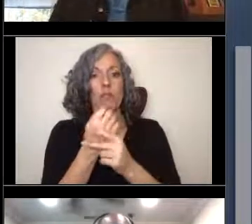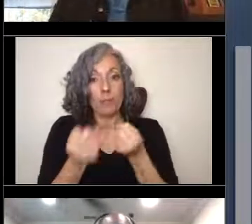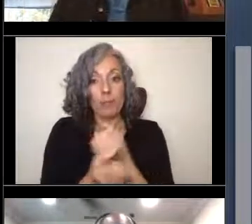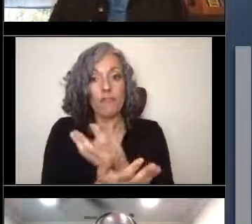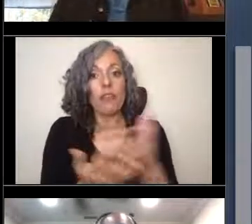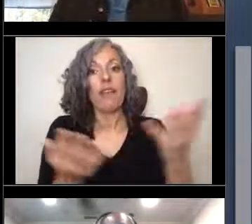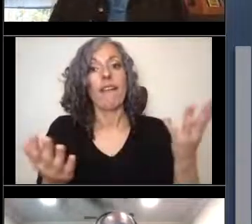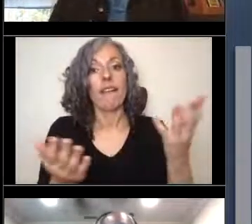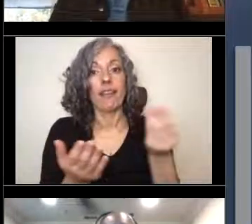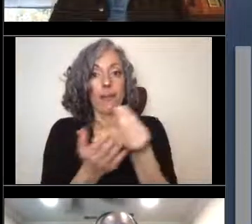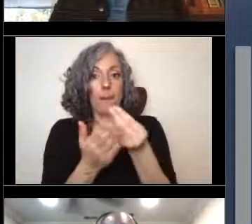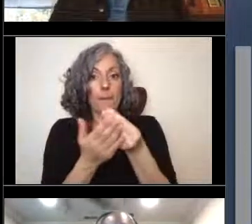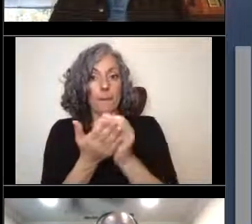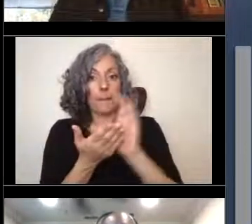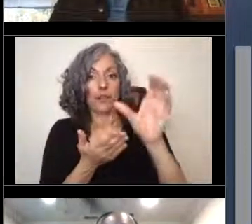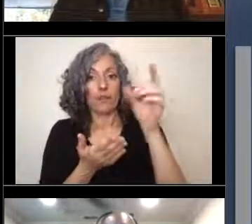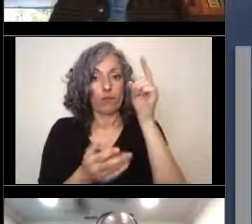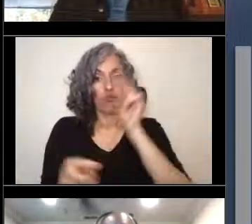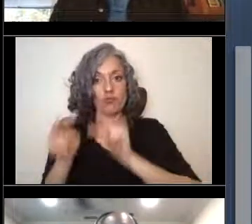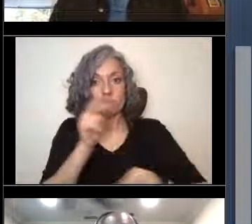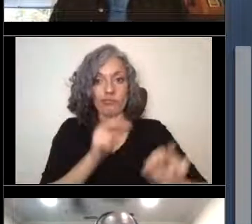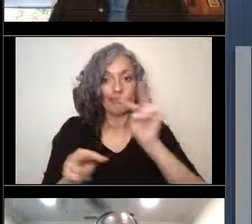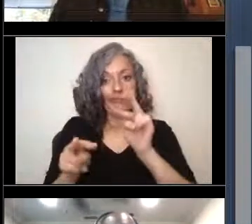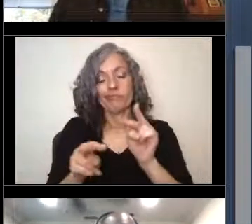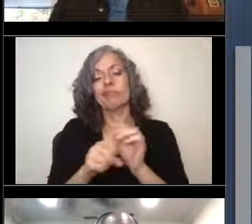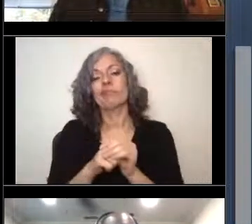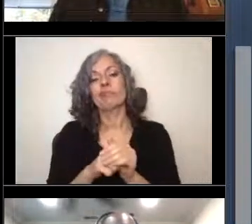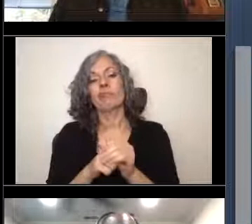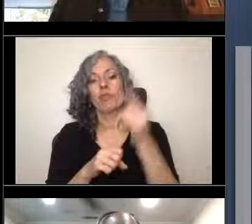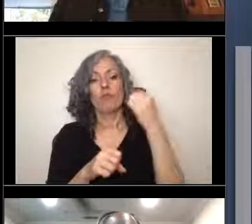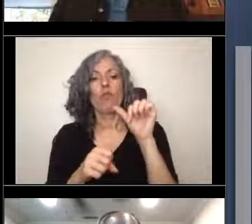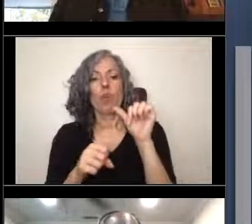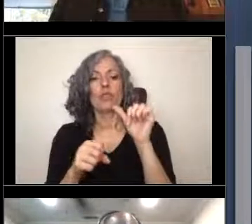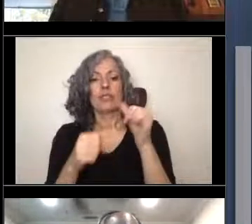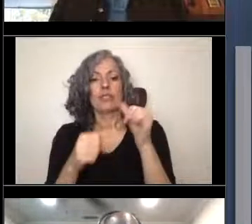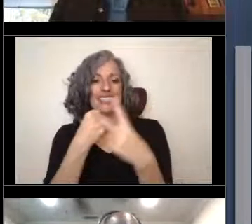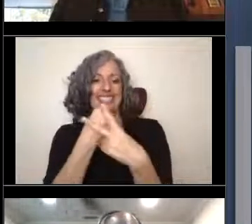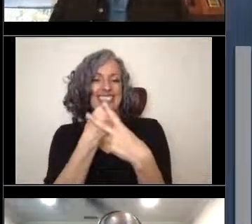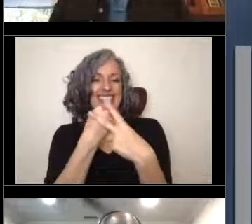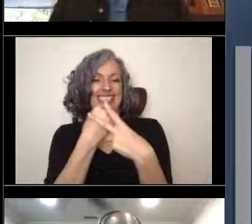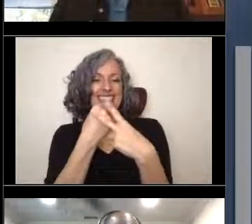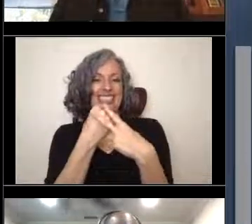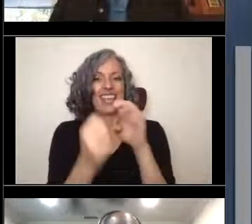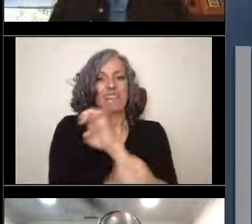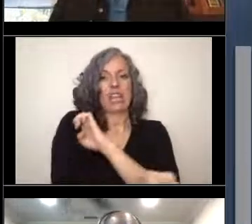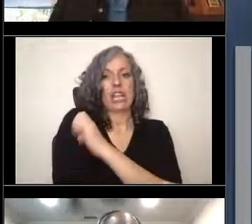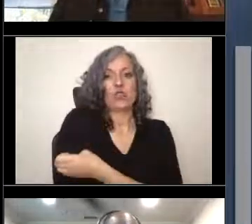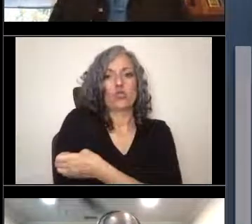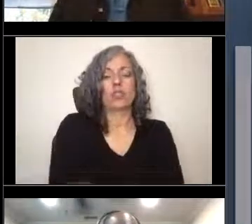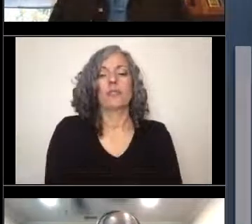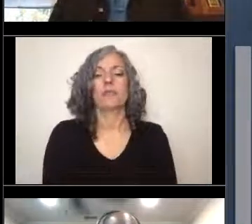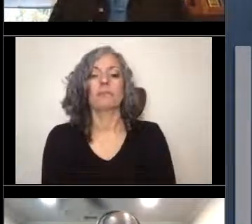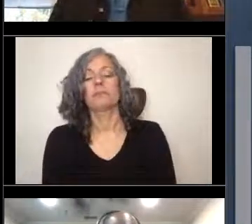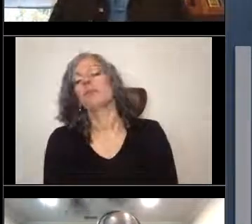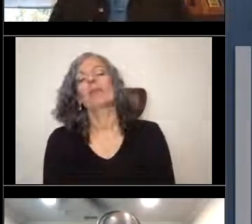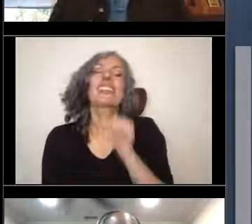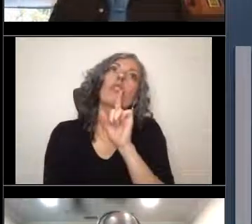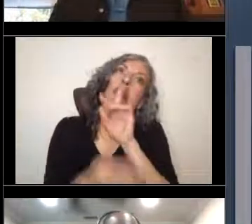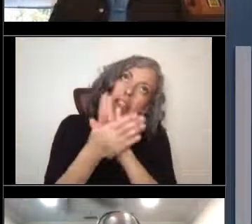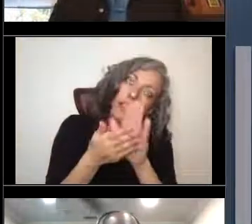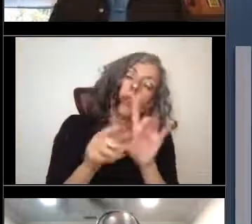funding for energy assessments, audits, implementation of energy reduction measures. Again, that's not getting into the clean stuff, but it's still getting into